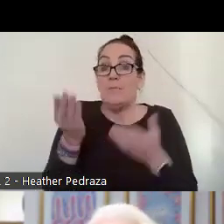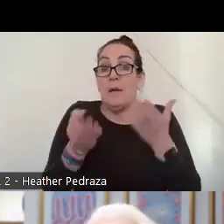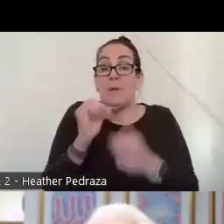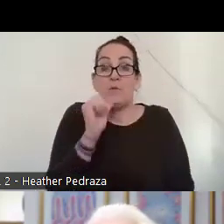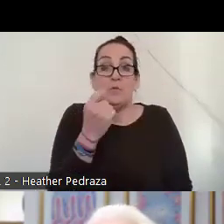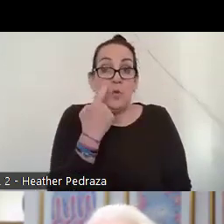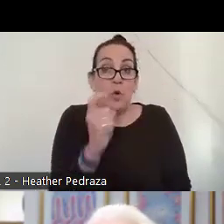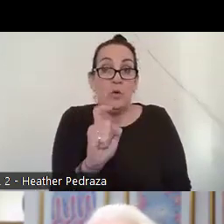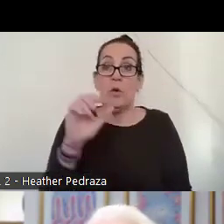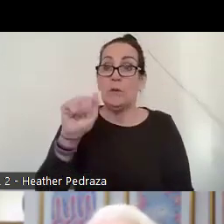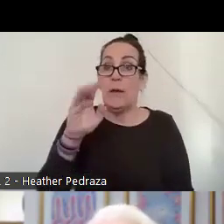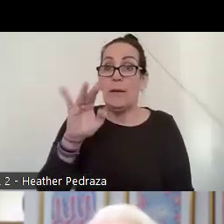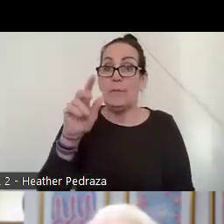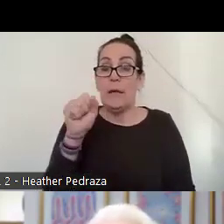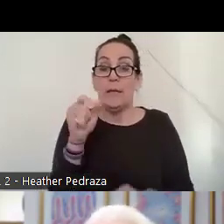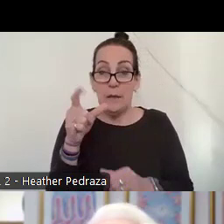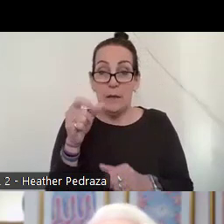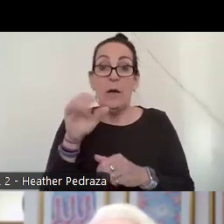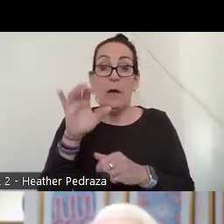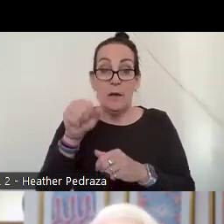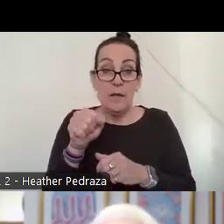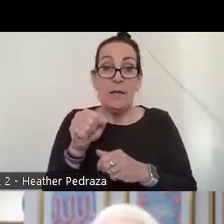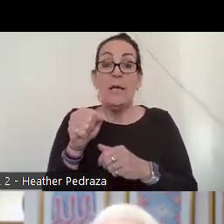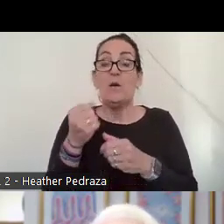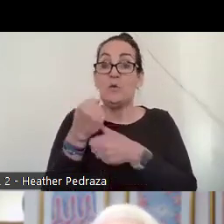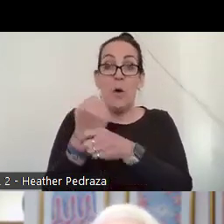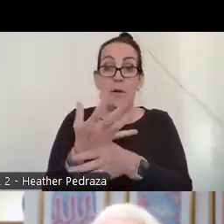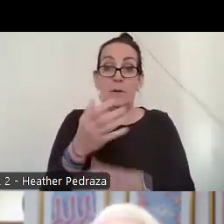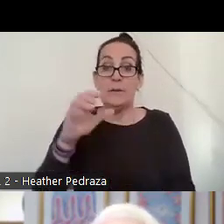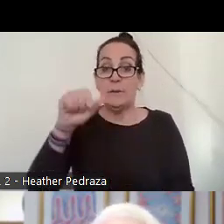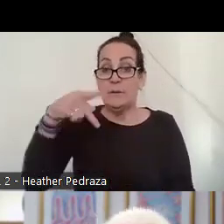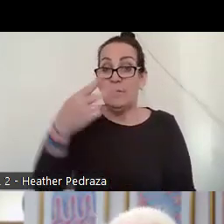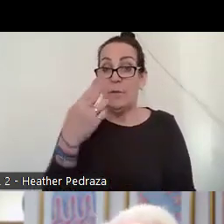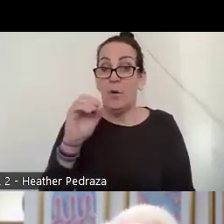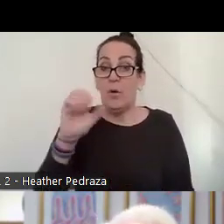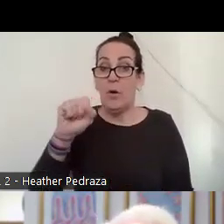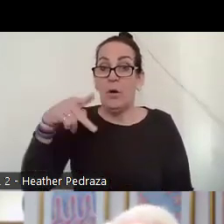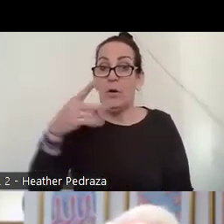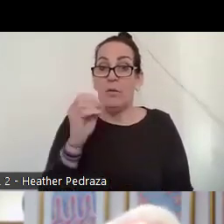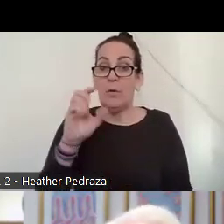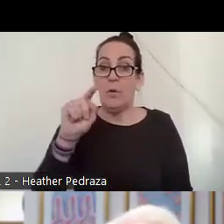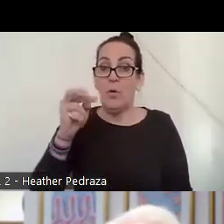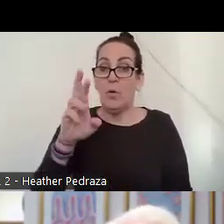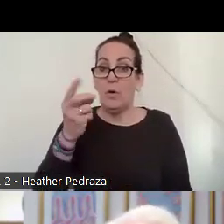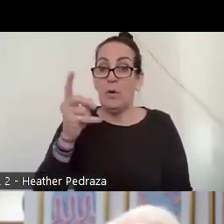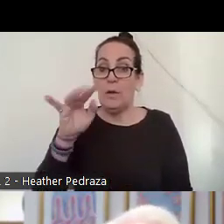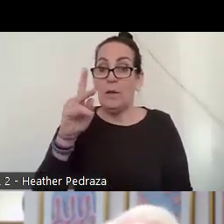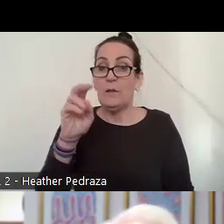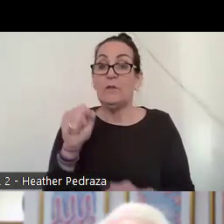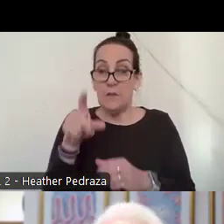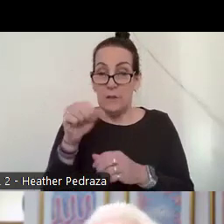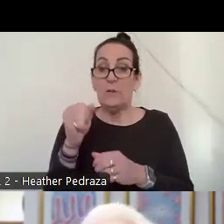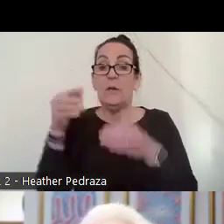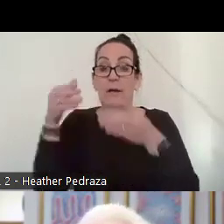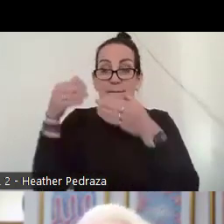induces the phosphorylation of this tau protein. And the truth is we don't know how. But there are also therapies targeting tau